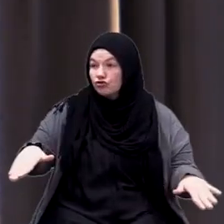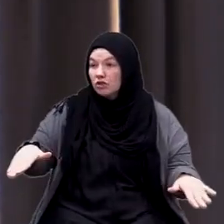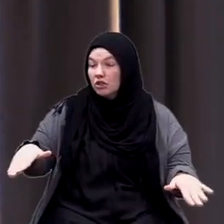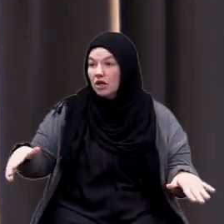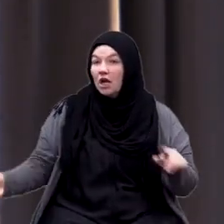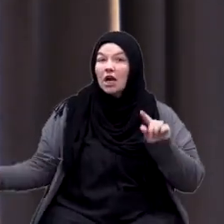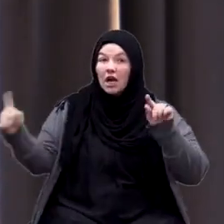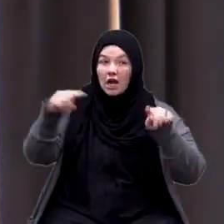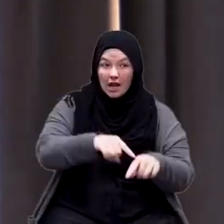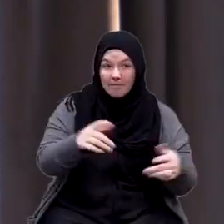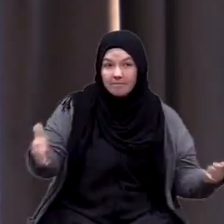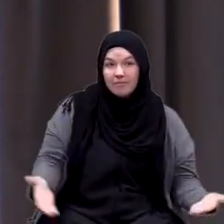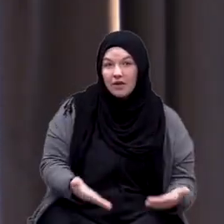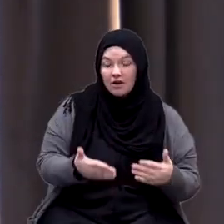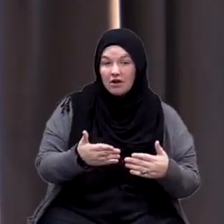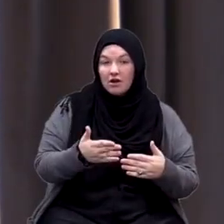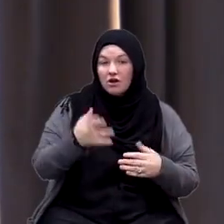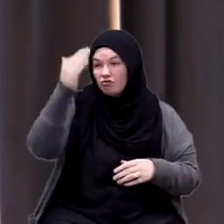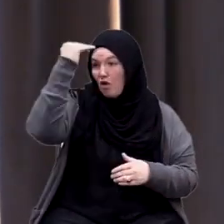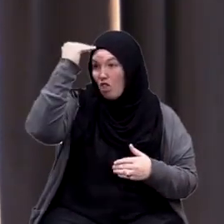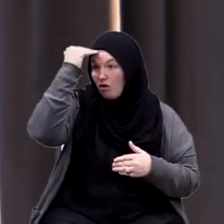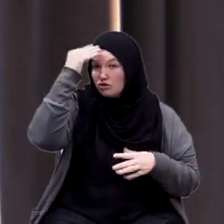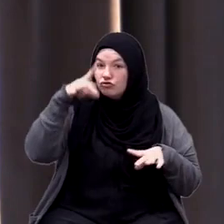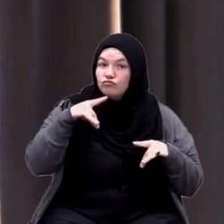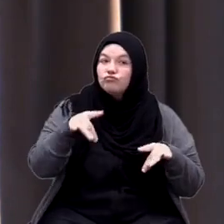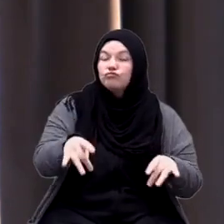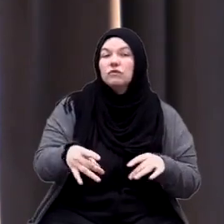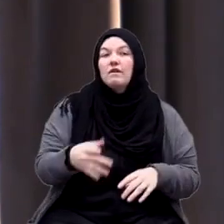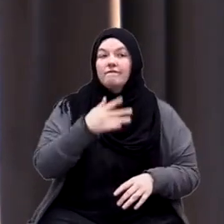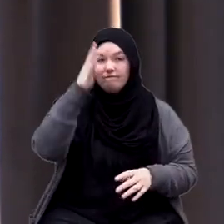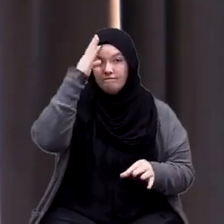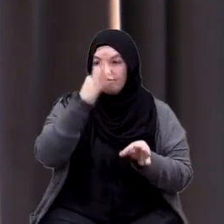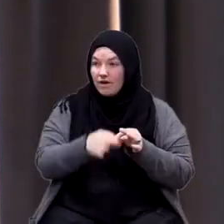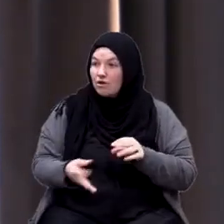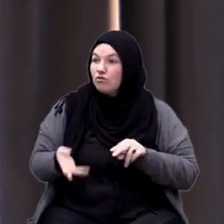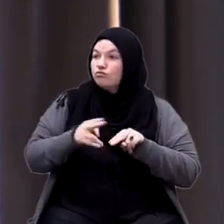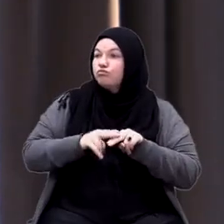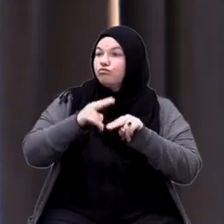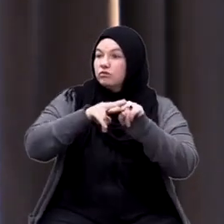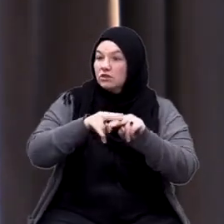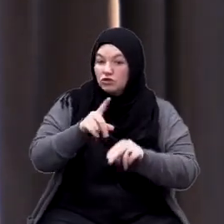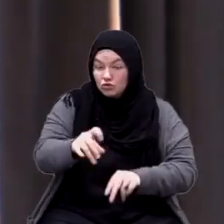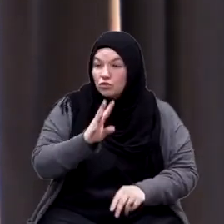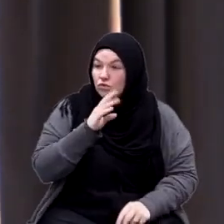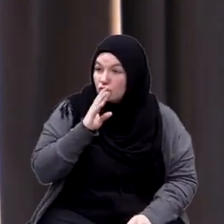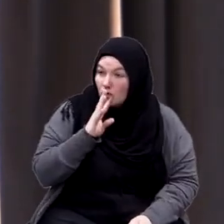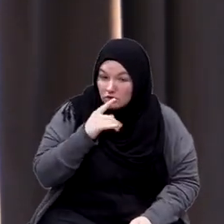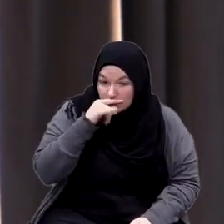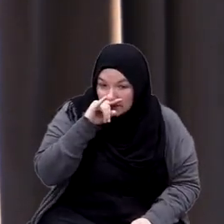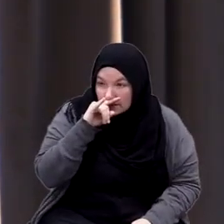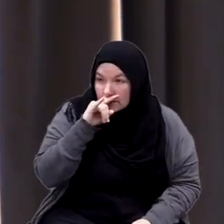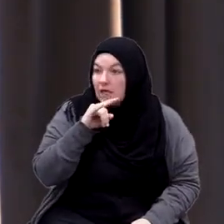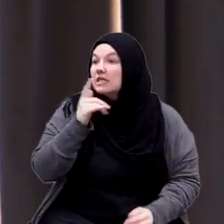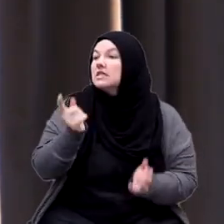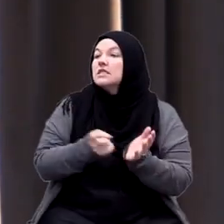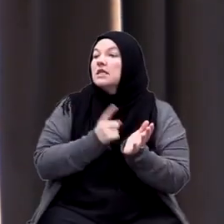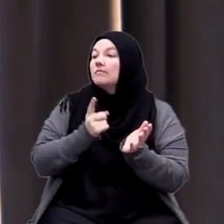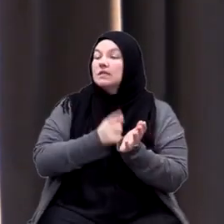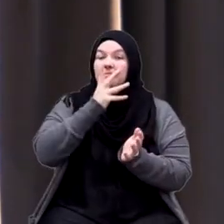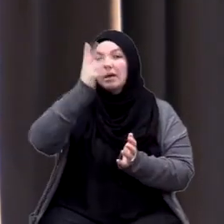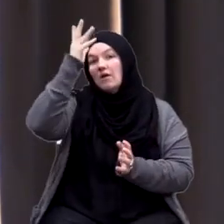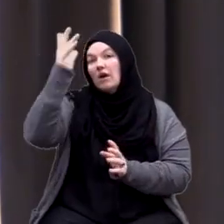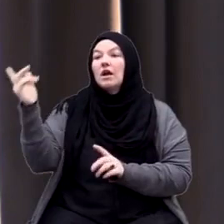in knowledge and faith? What do they pick coming from the masjid? Do you talk to them, even those who bring their kids